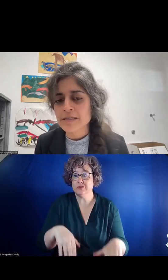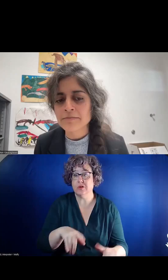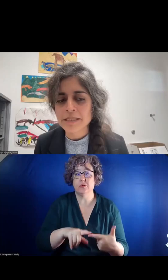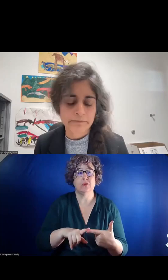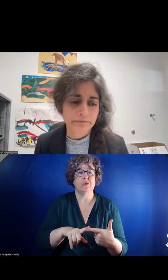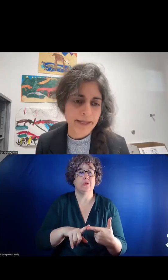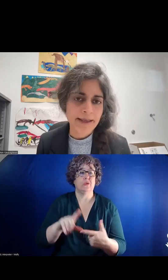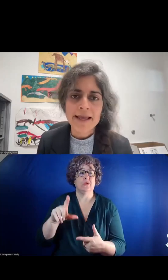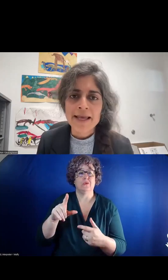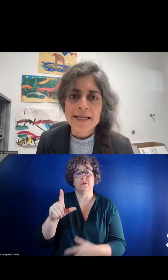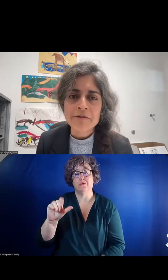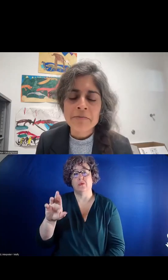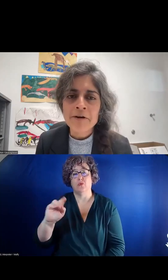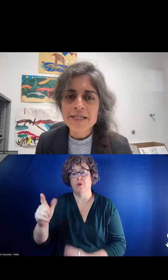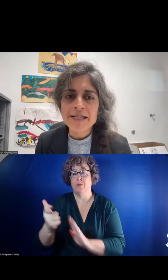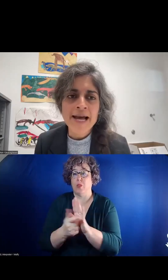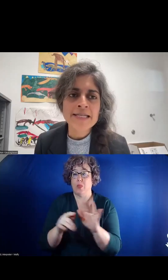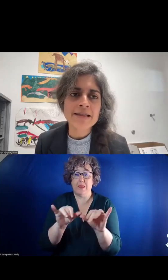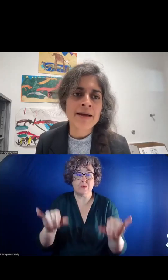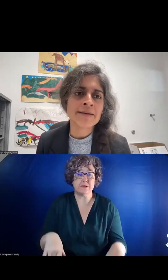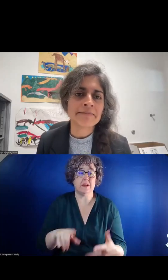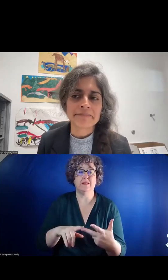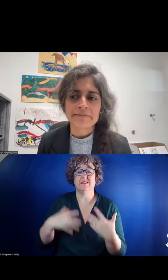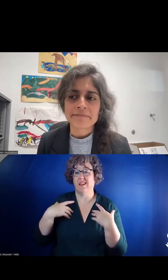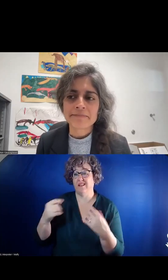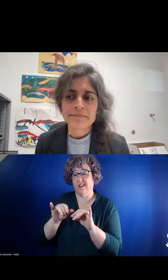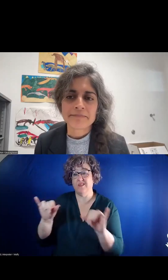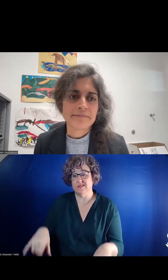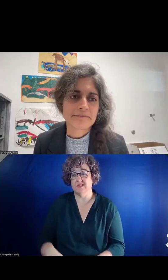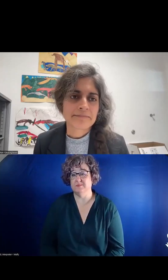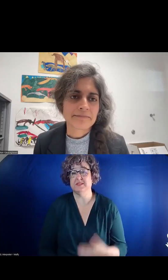health systems. So I'll move on to the last slide.